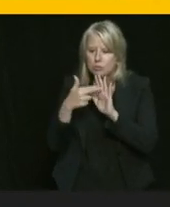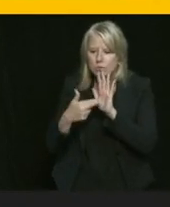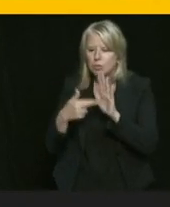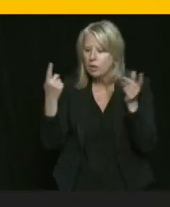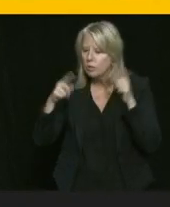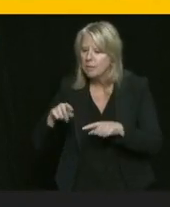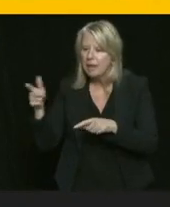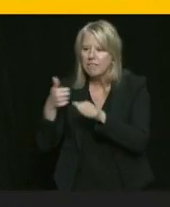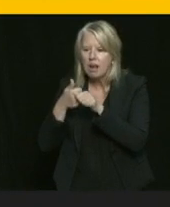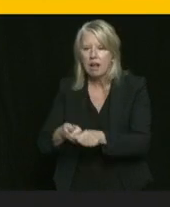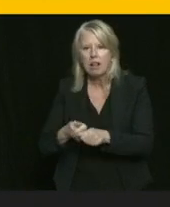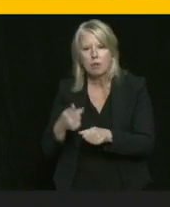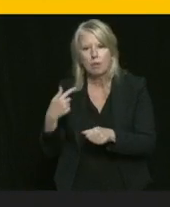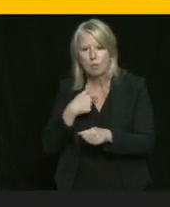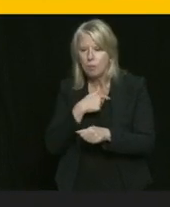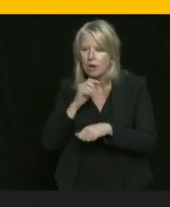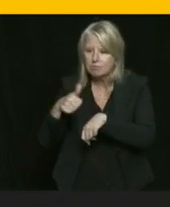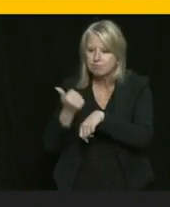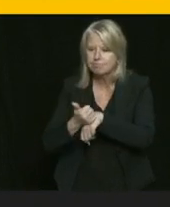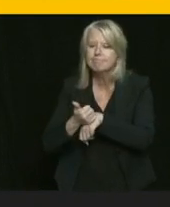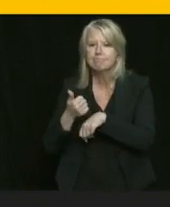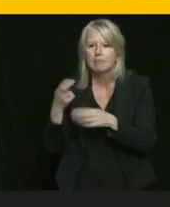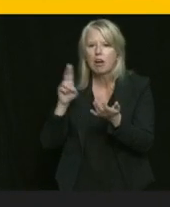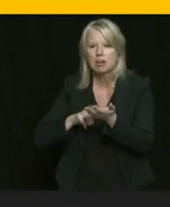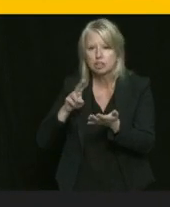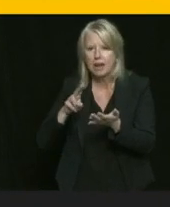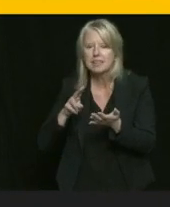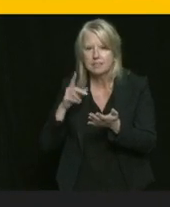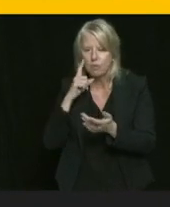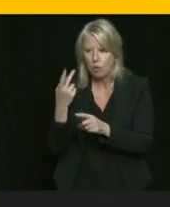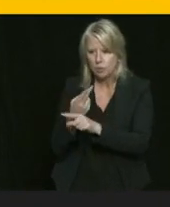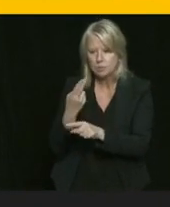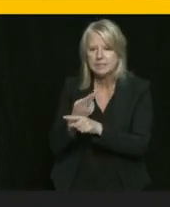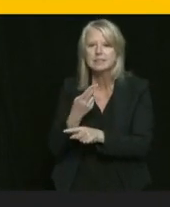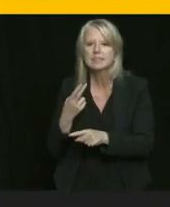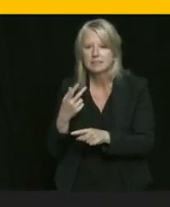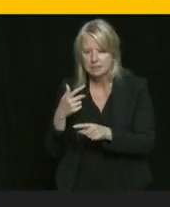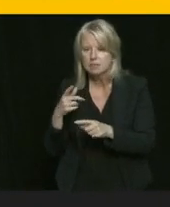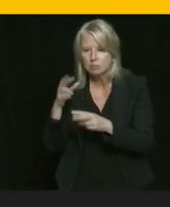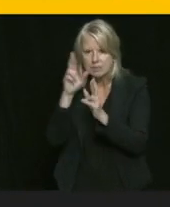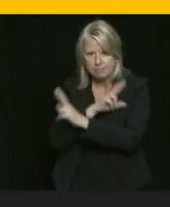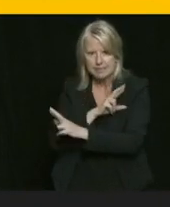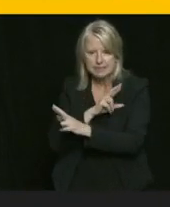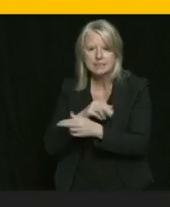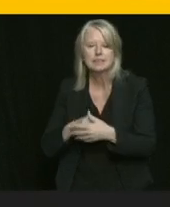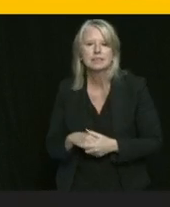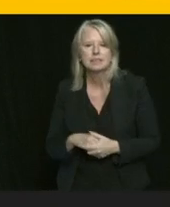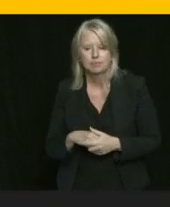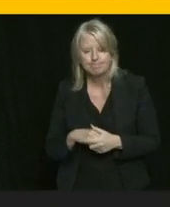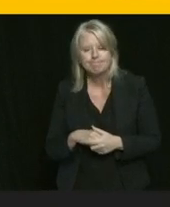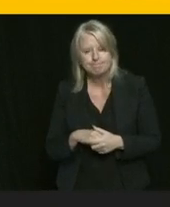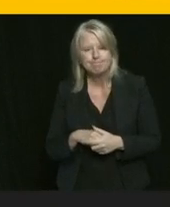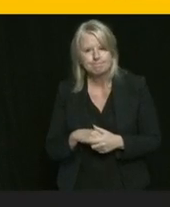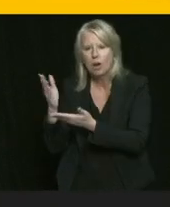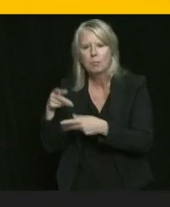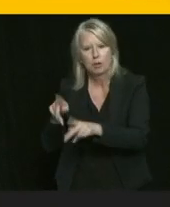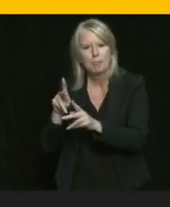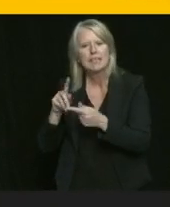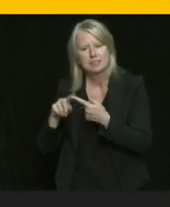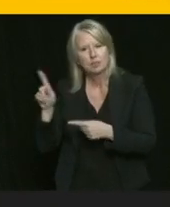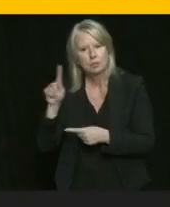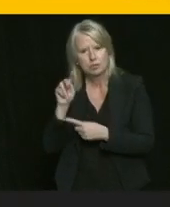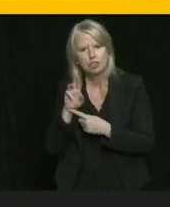being were in place on the contract for use are being respected. We heard that there were concerns